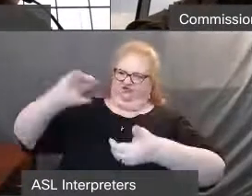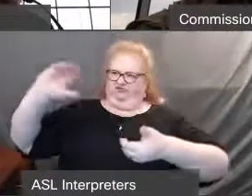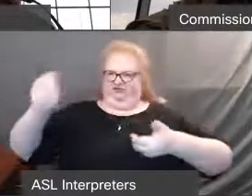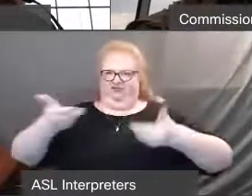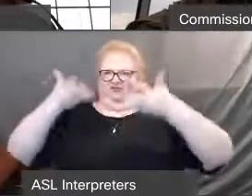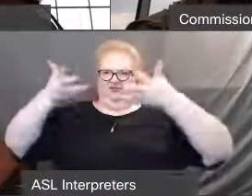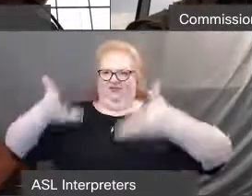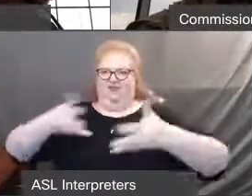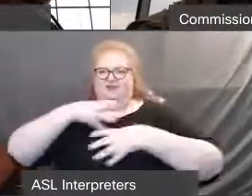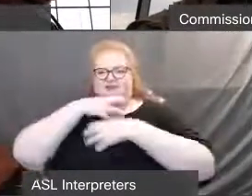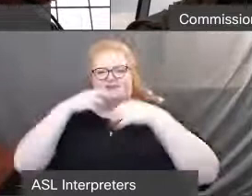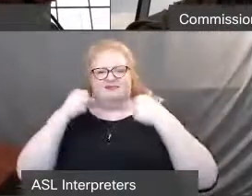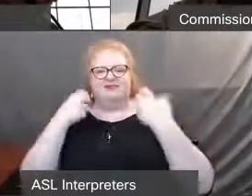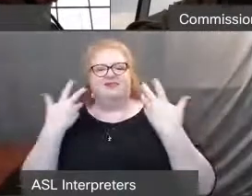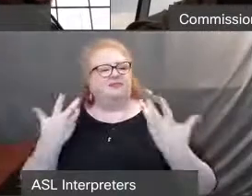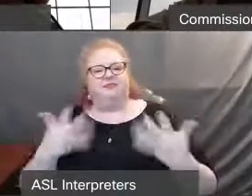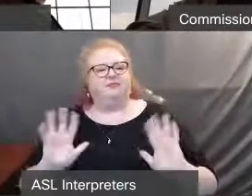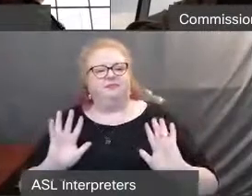and landforms.